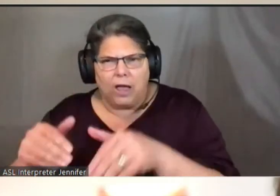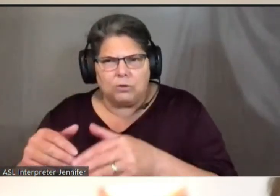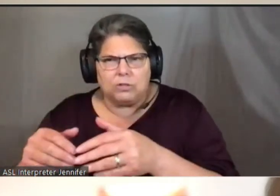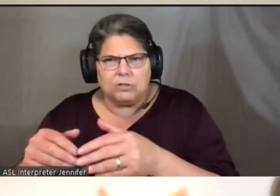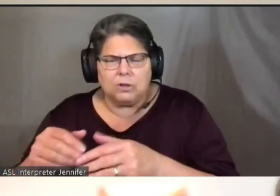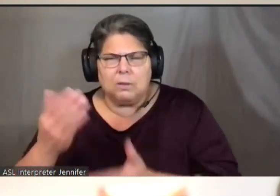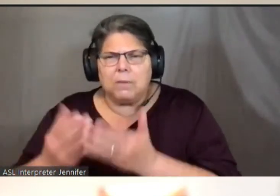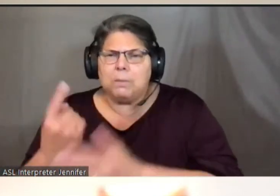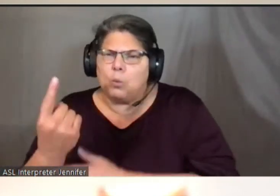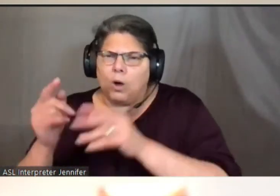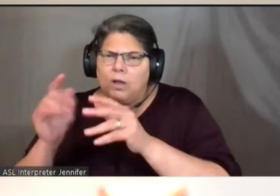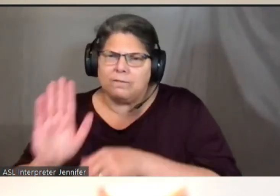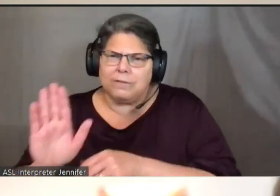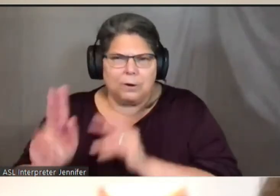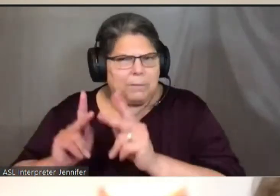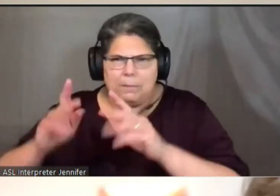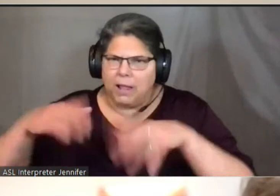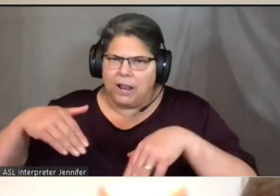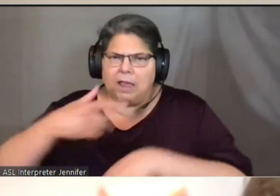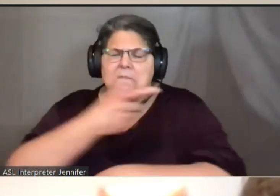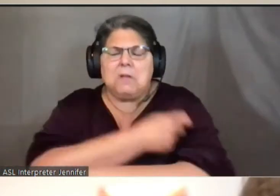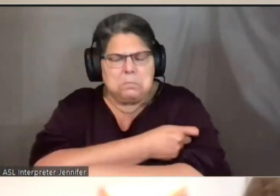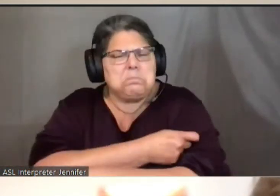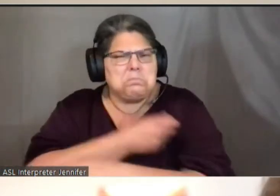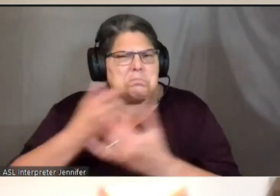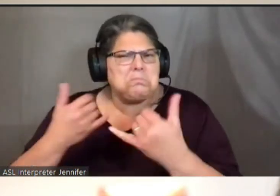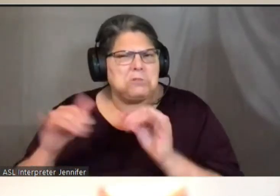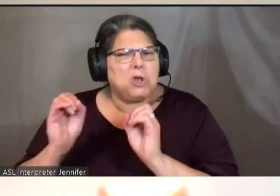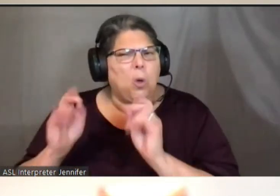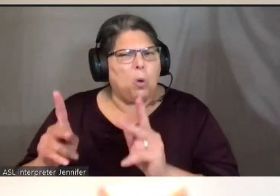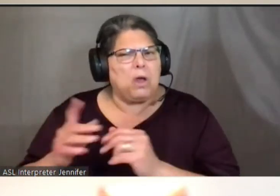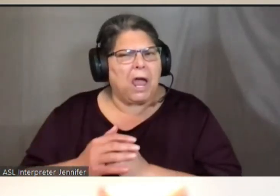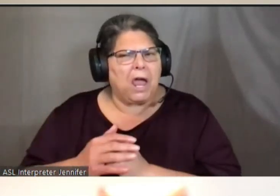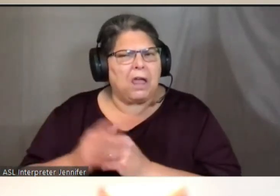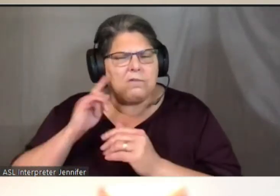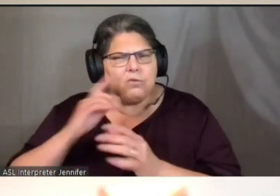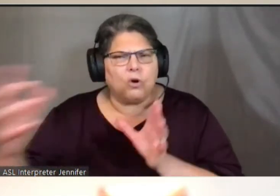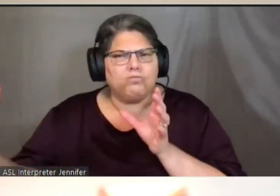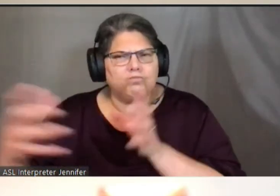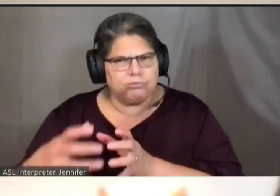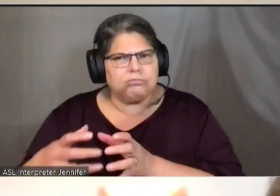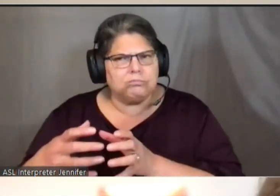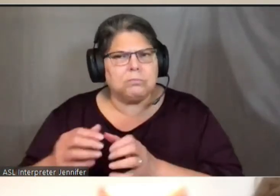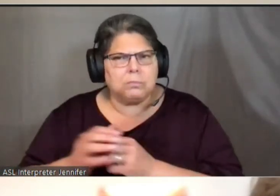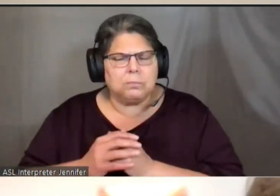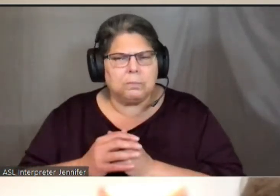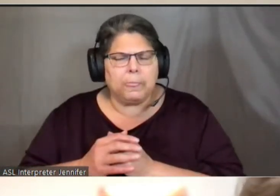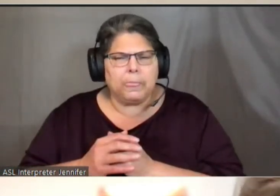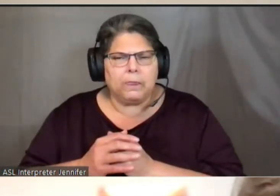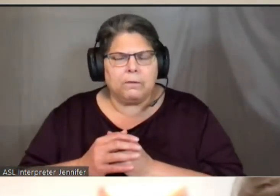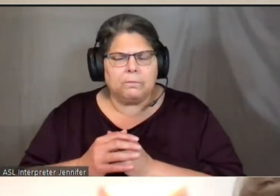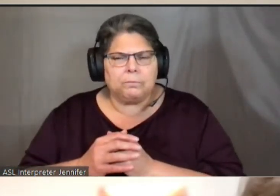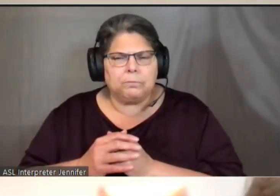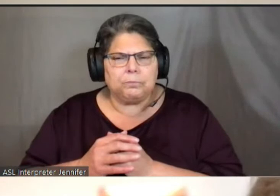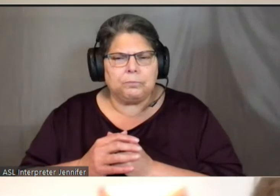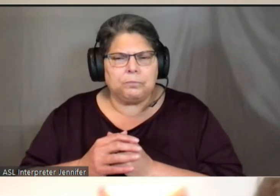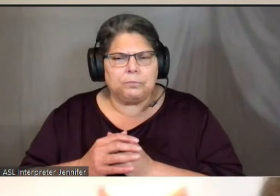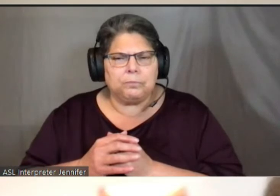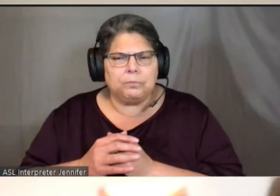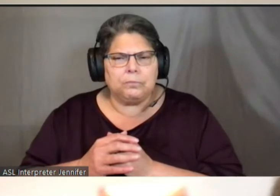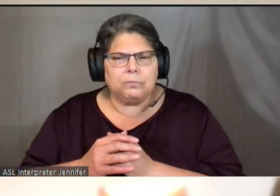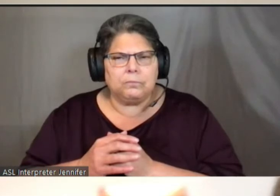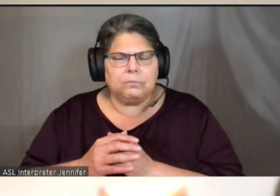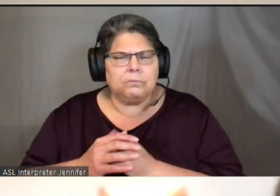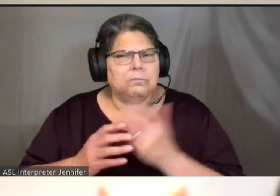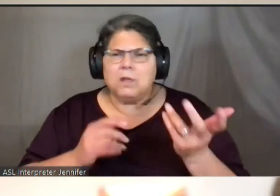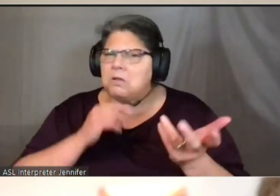been vaccinated, and that would be okay to be in that kind of a gathering. They can refrain from